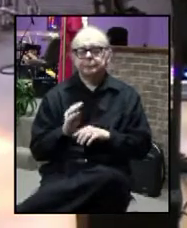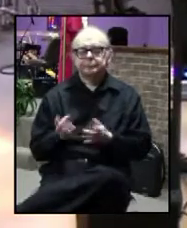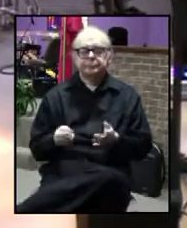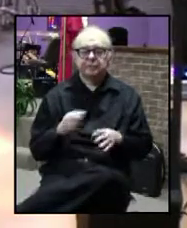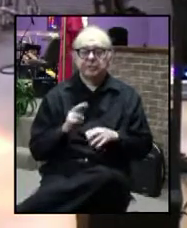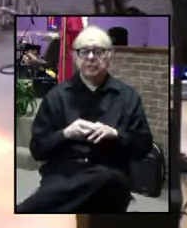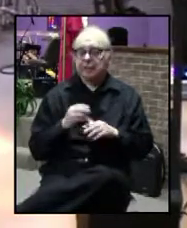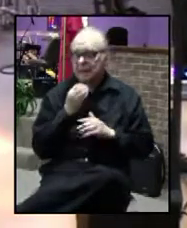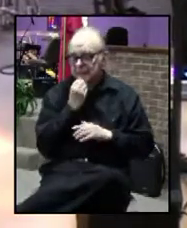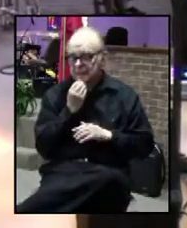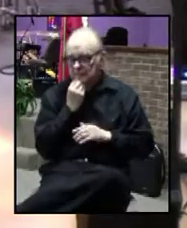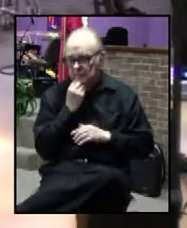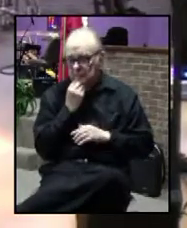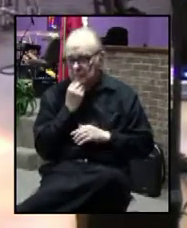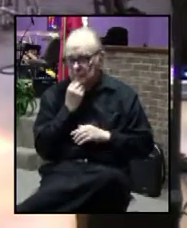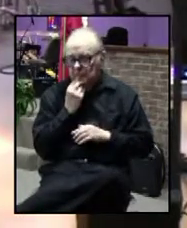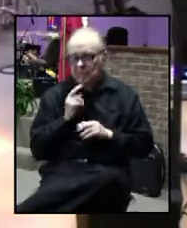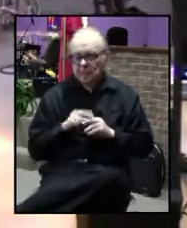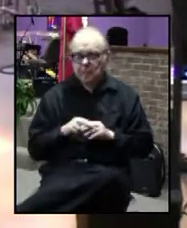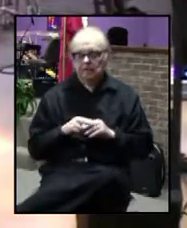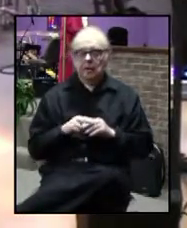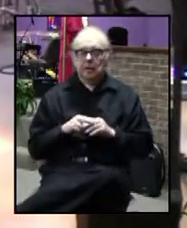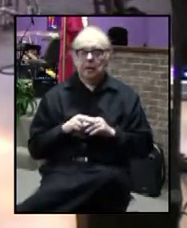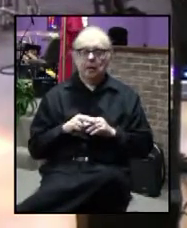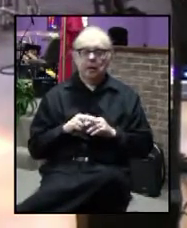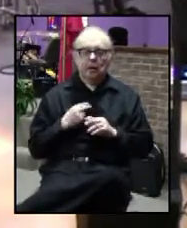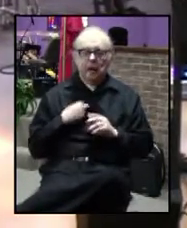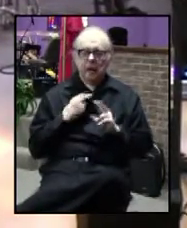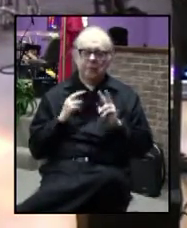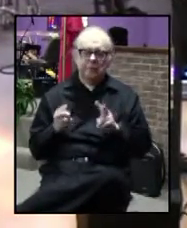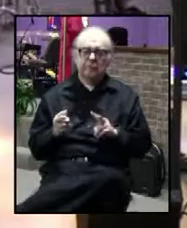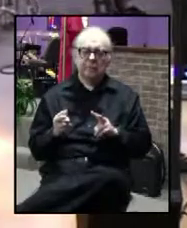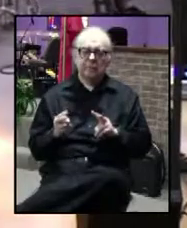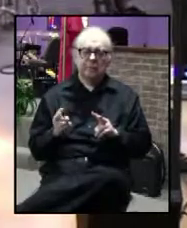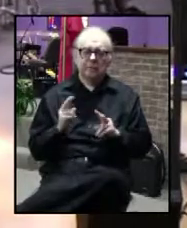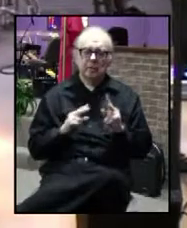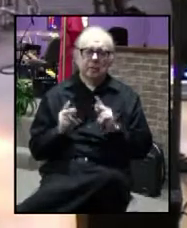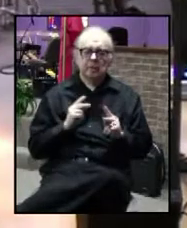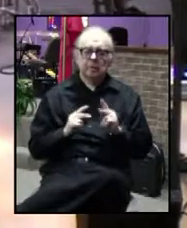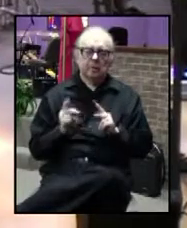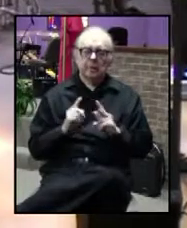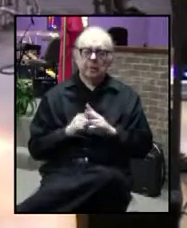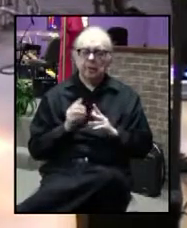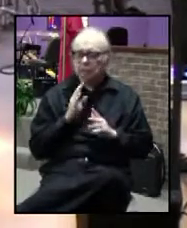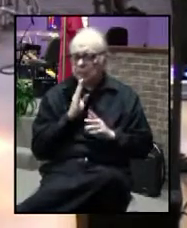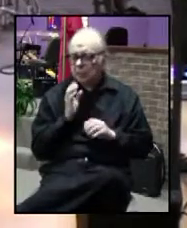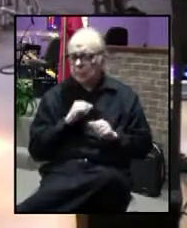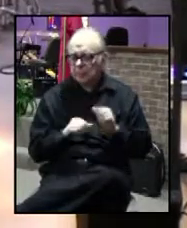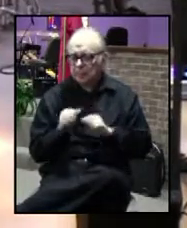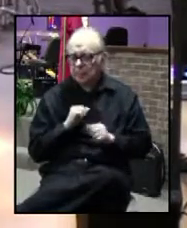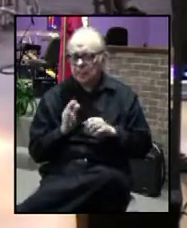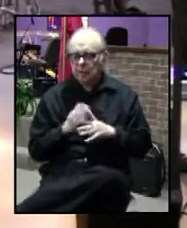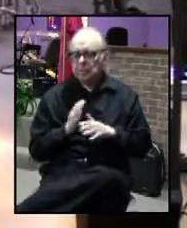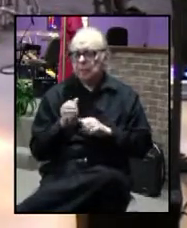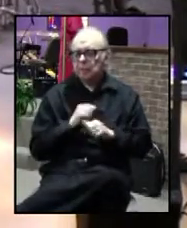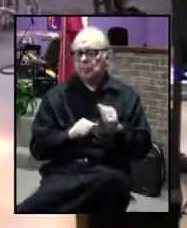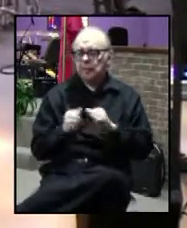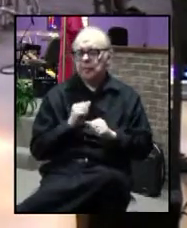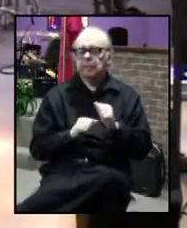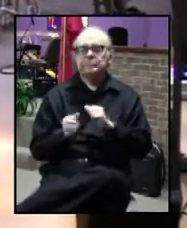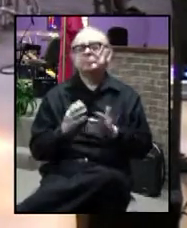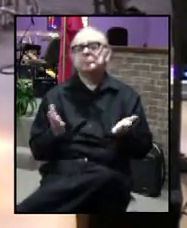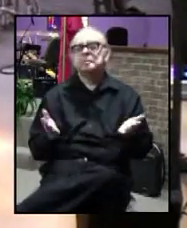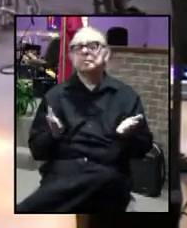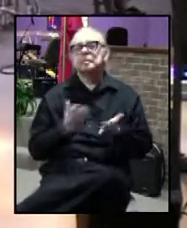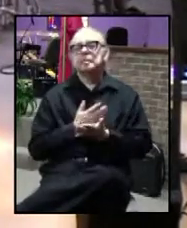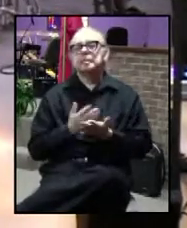eat, I sit back a lot of times and I just observe and I watch the people as they begin to talk to each other and share with each other